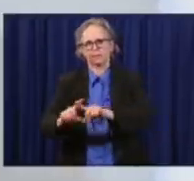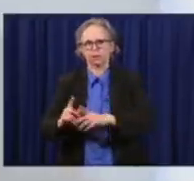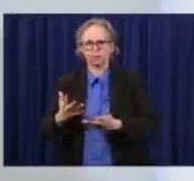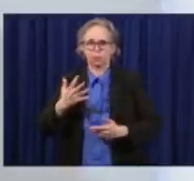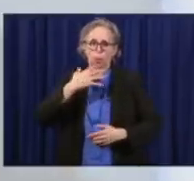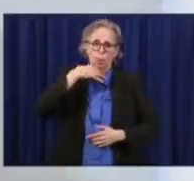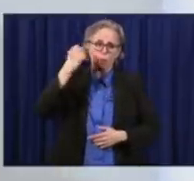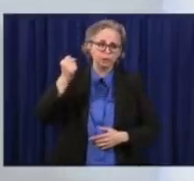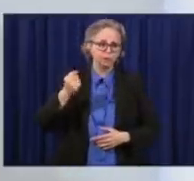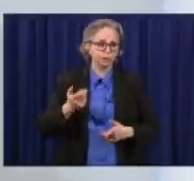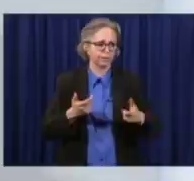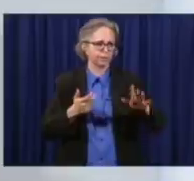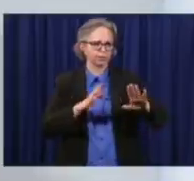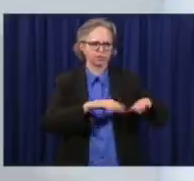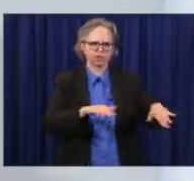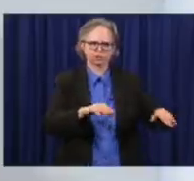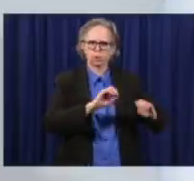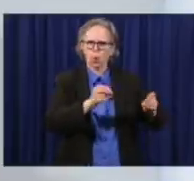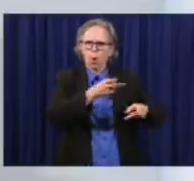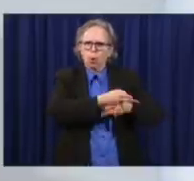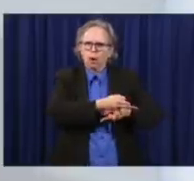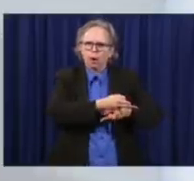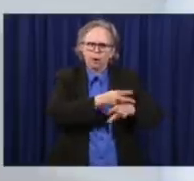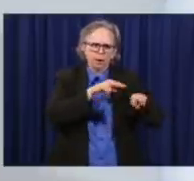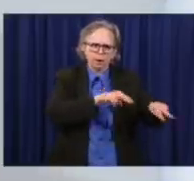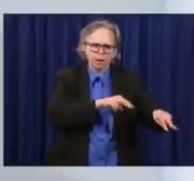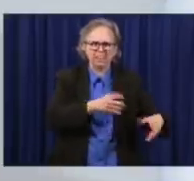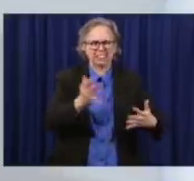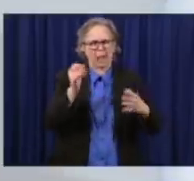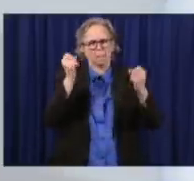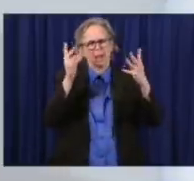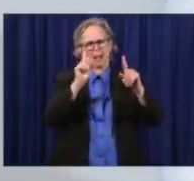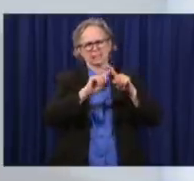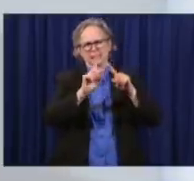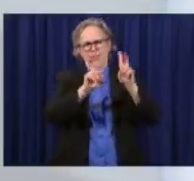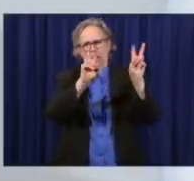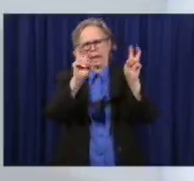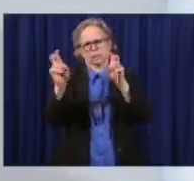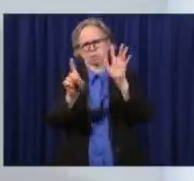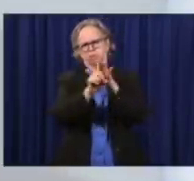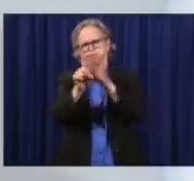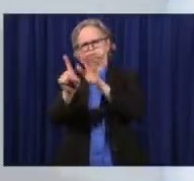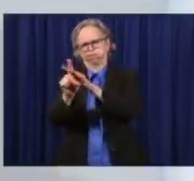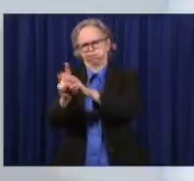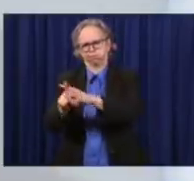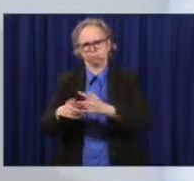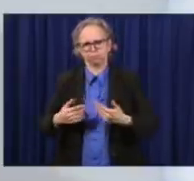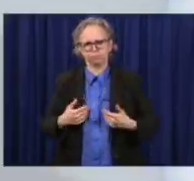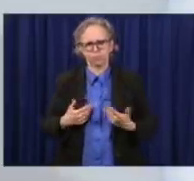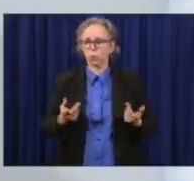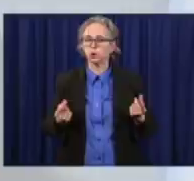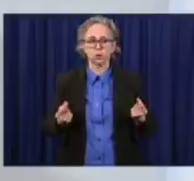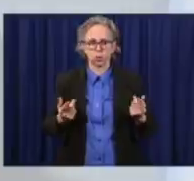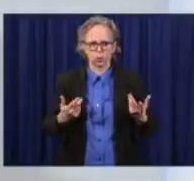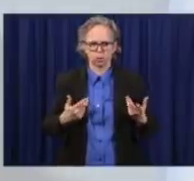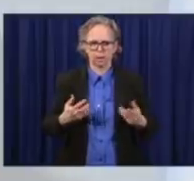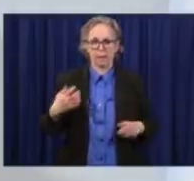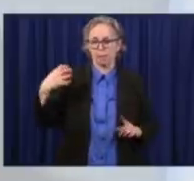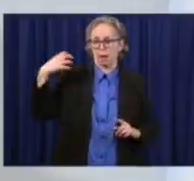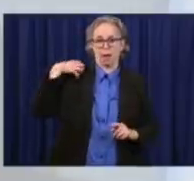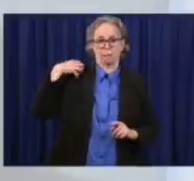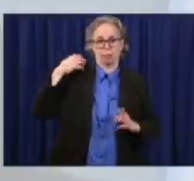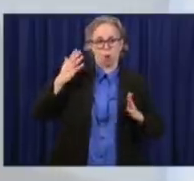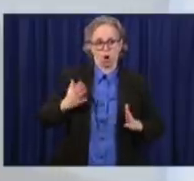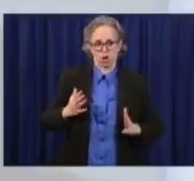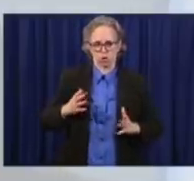have childcare for, you may have a number of issues, and we have encouraged employers to work with their employees during this